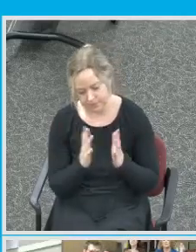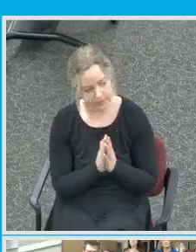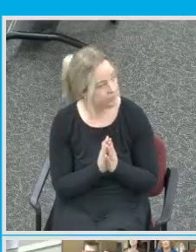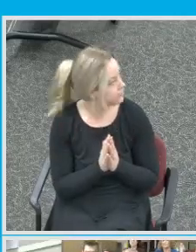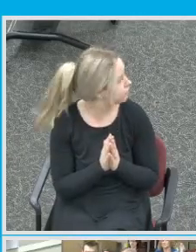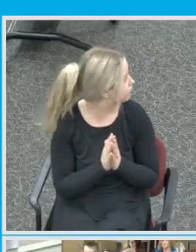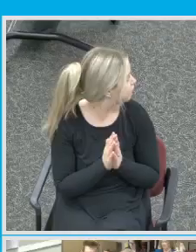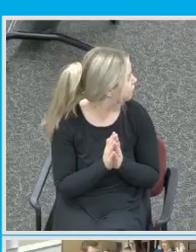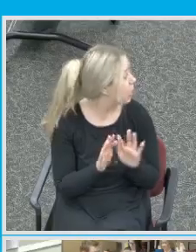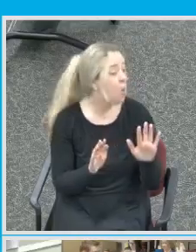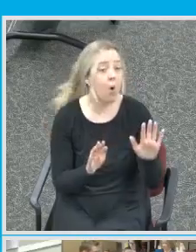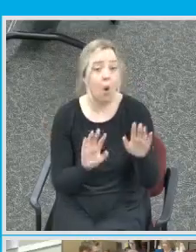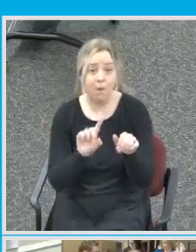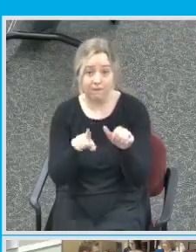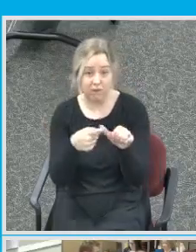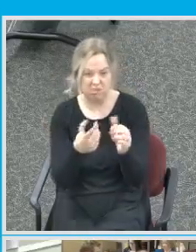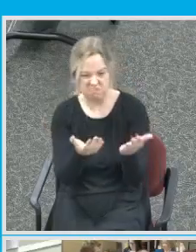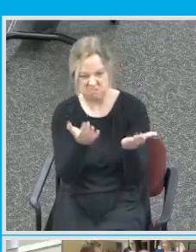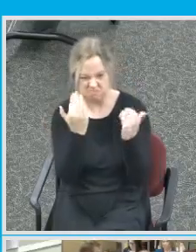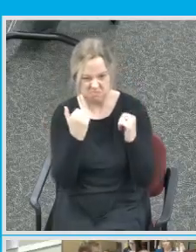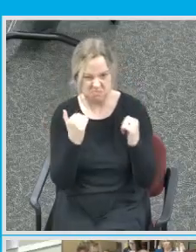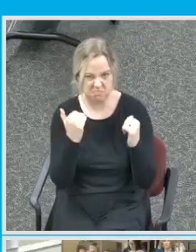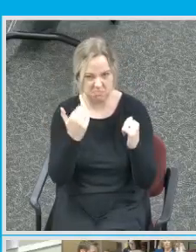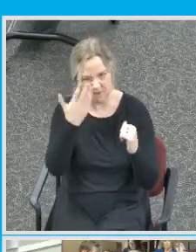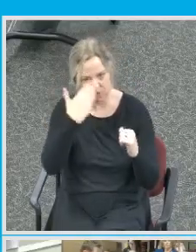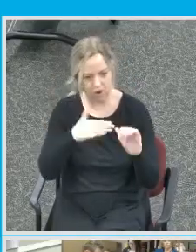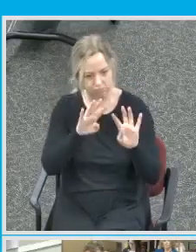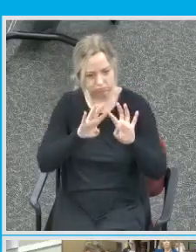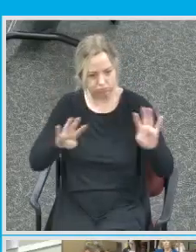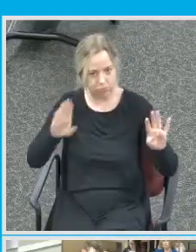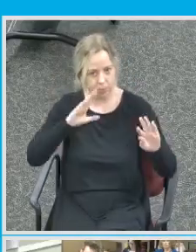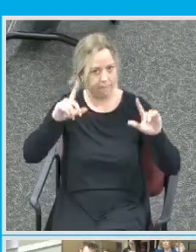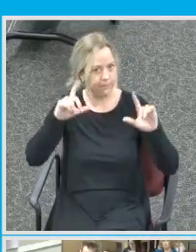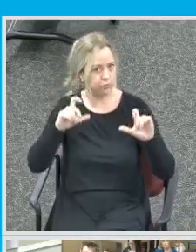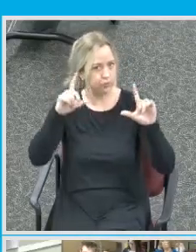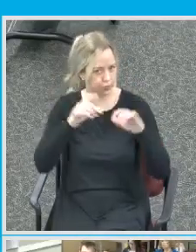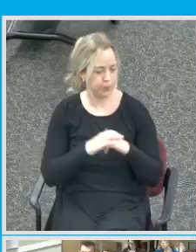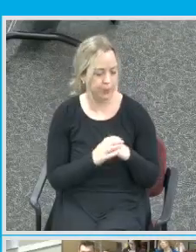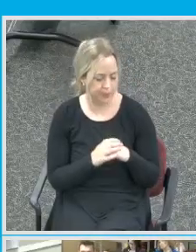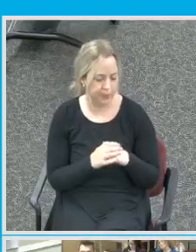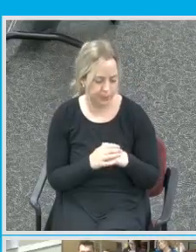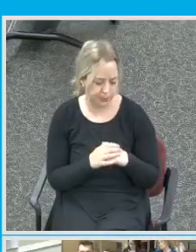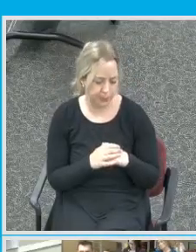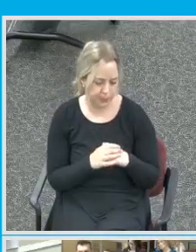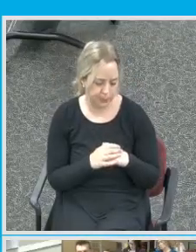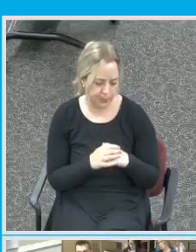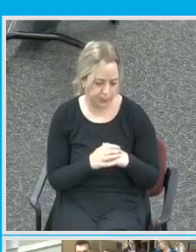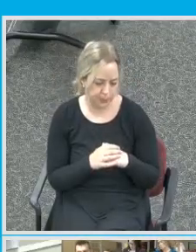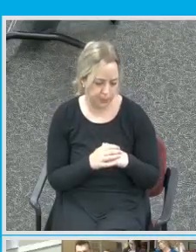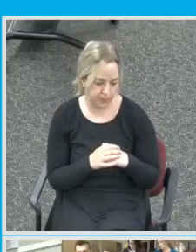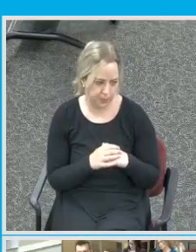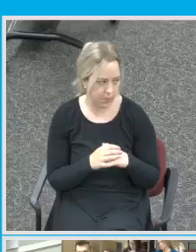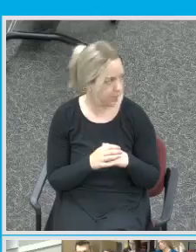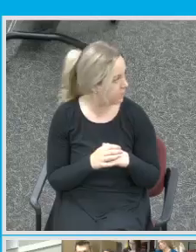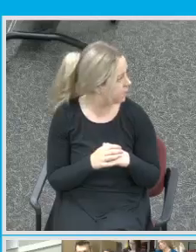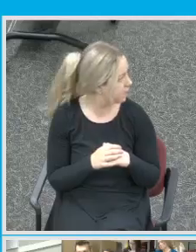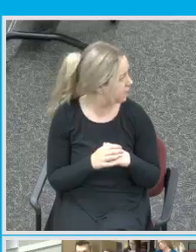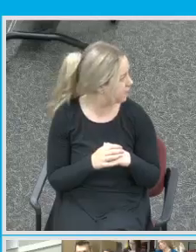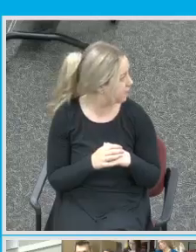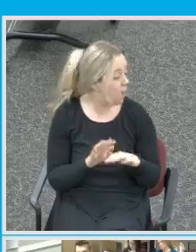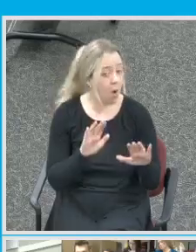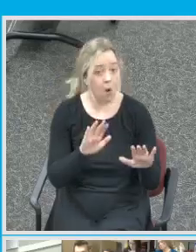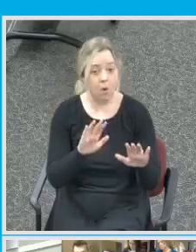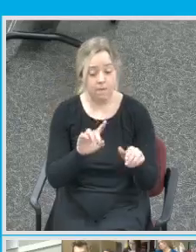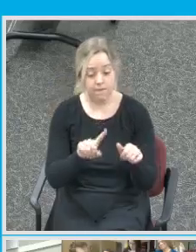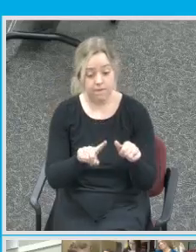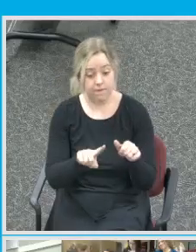Everybody come forward. I think we're going to take a group photo. We need to vote on it. Oh, man, I'm so glad the Doris is here. First of